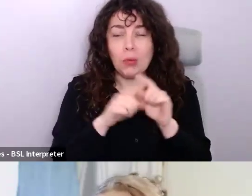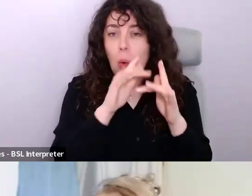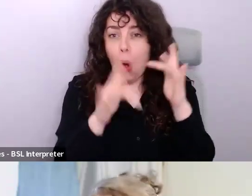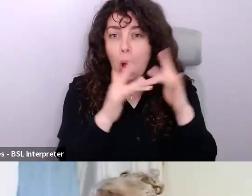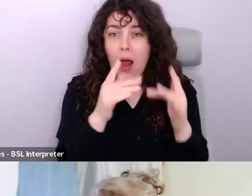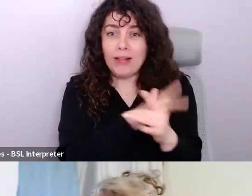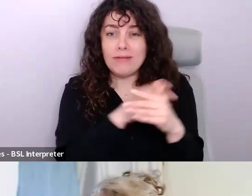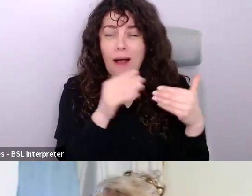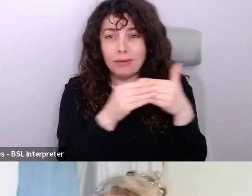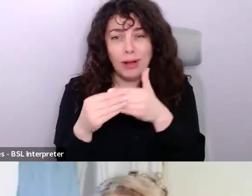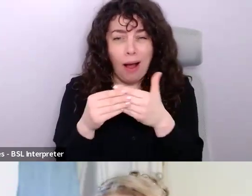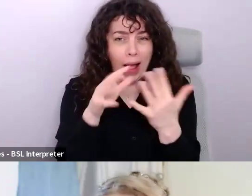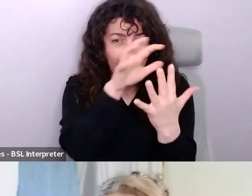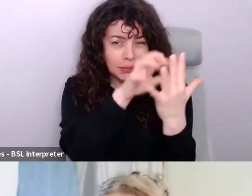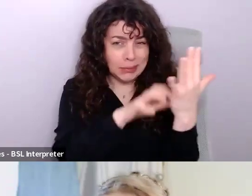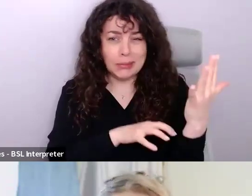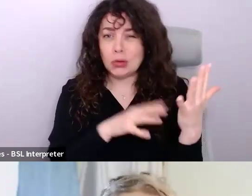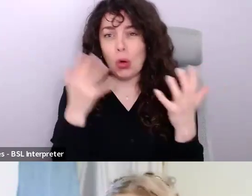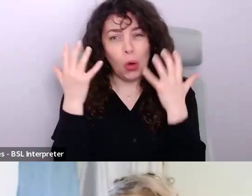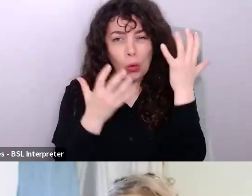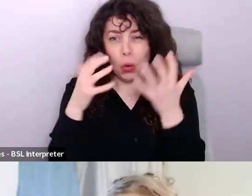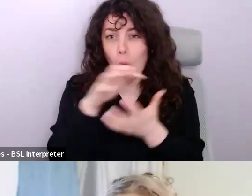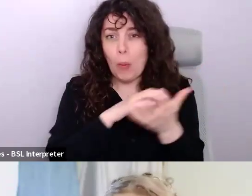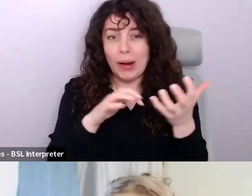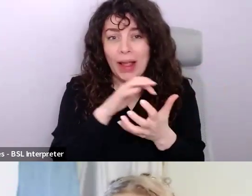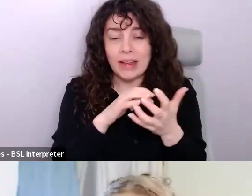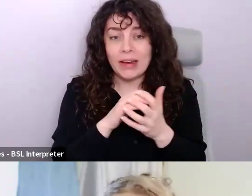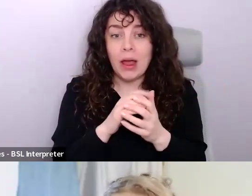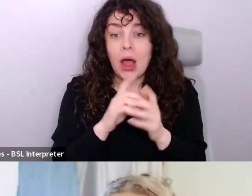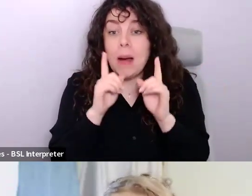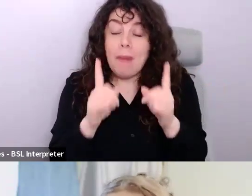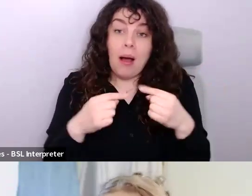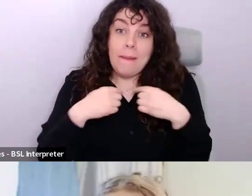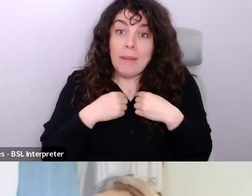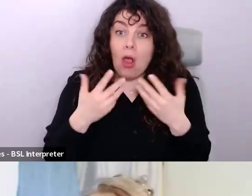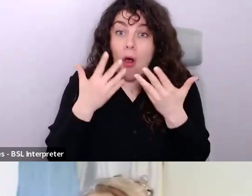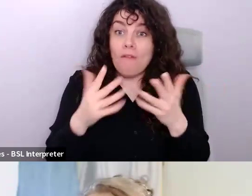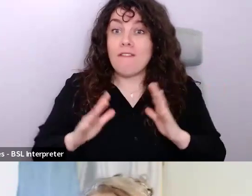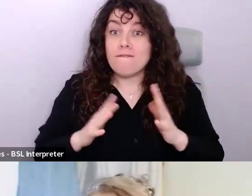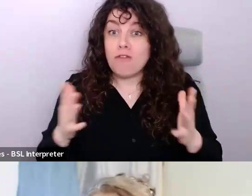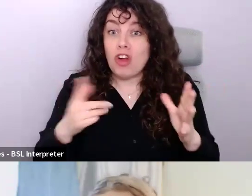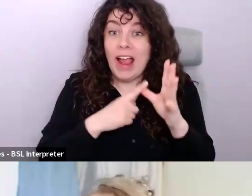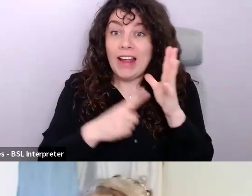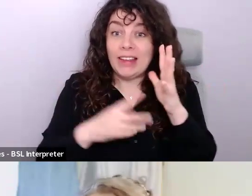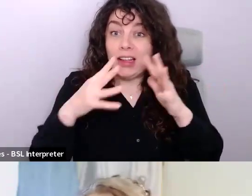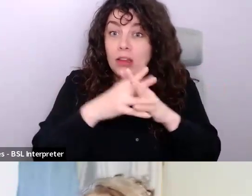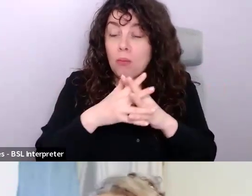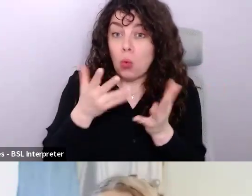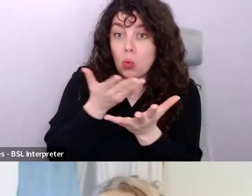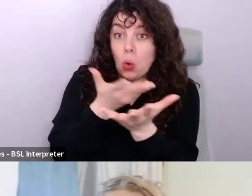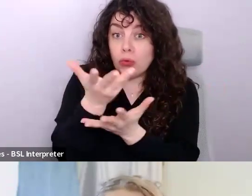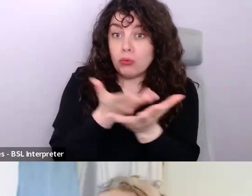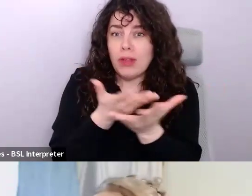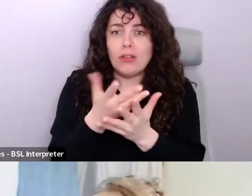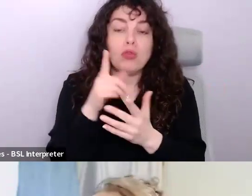around. But you have other options. For example, I offer free Access to Work consultations, so this could help you if you have just a quick question that